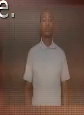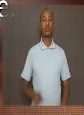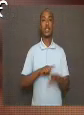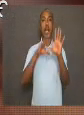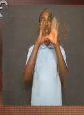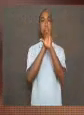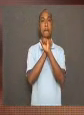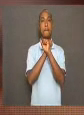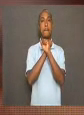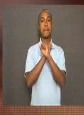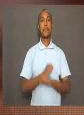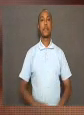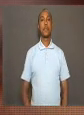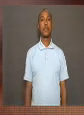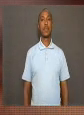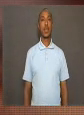Time's up.